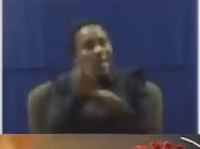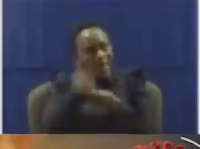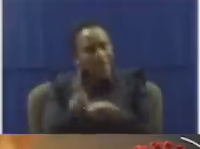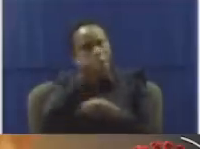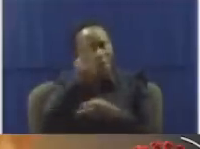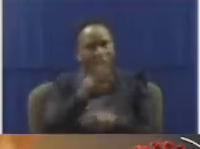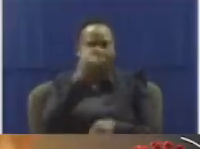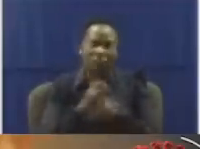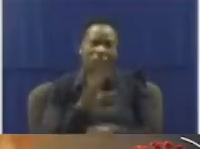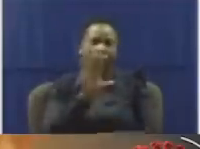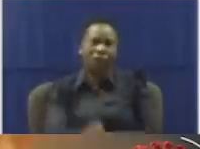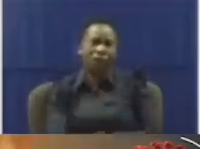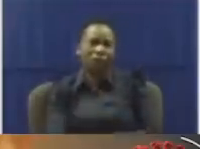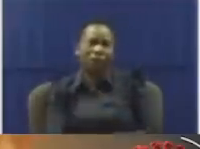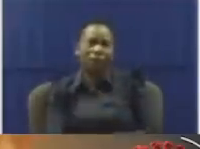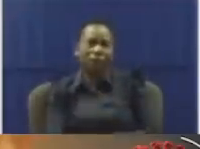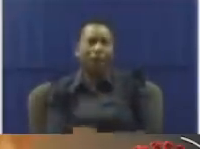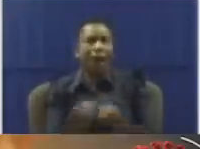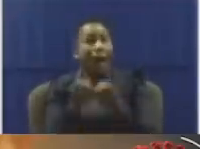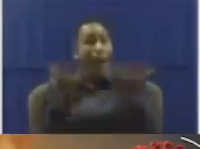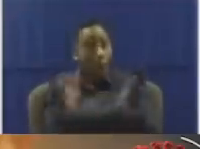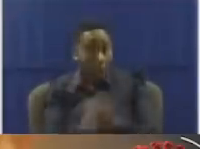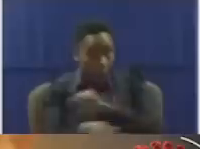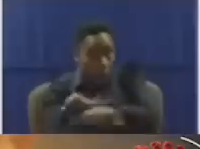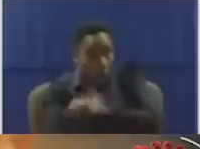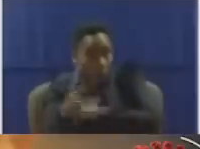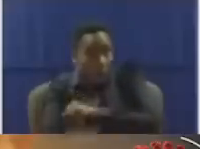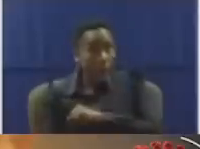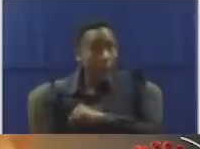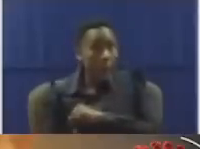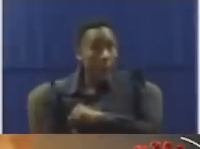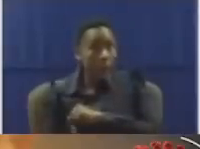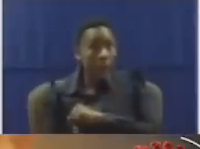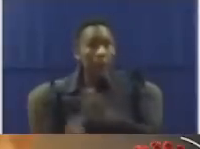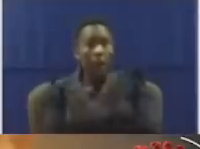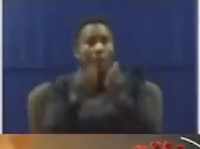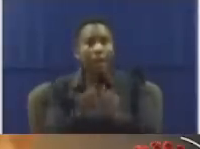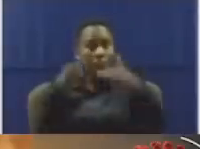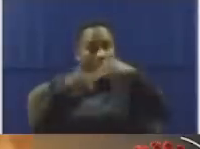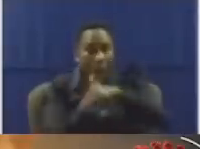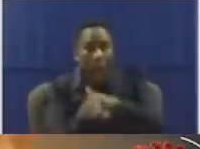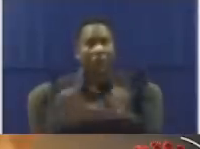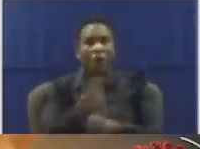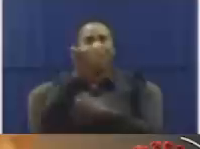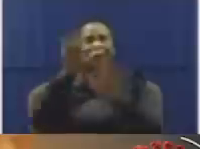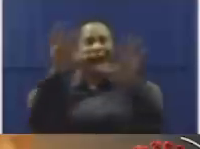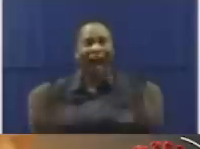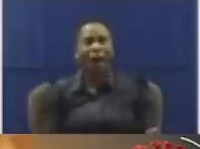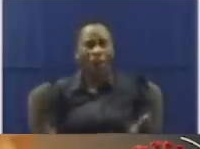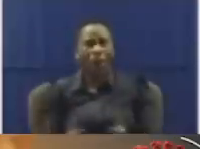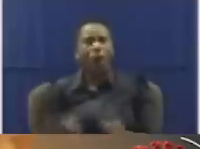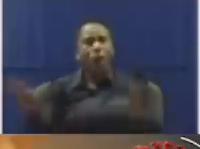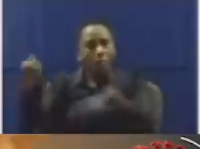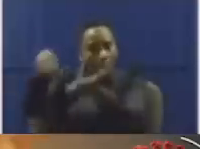ask. How much was actually stolen? How did the money enter South Africa? And who brought it into the